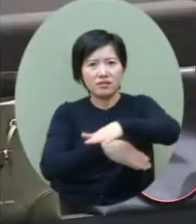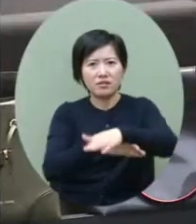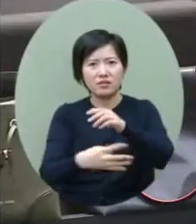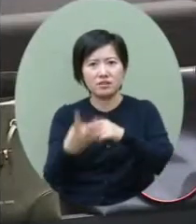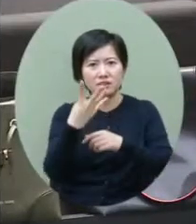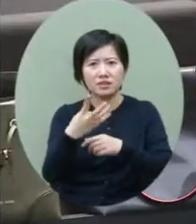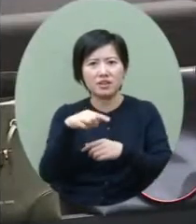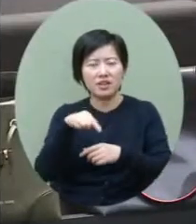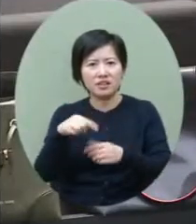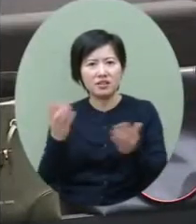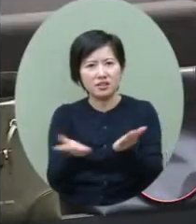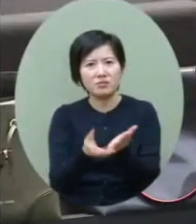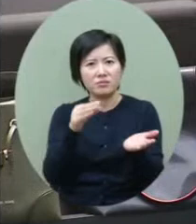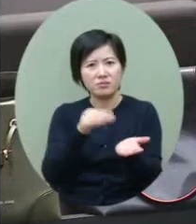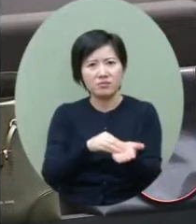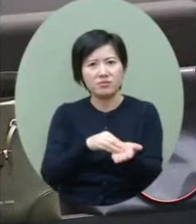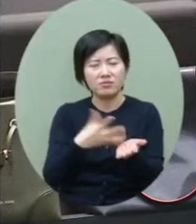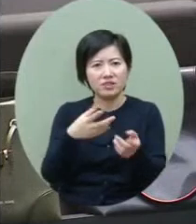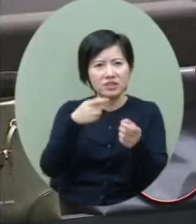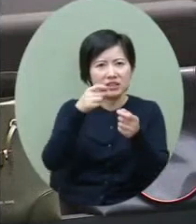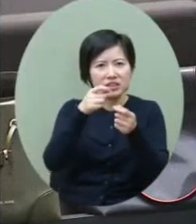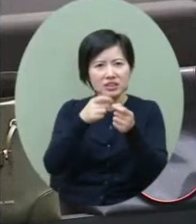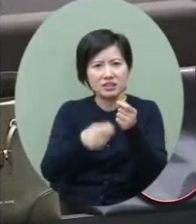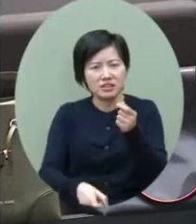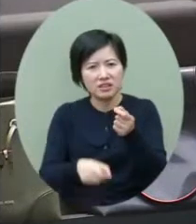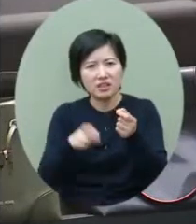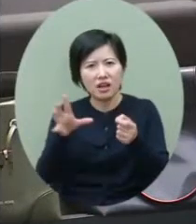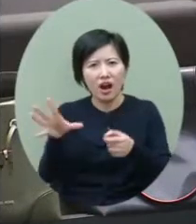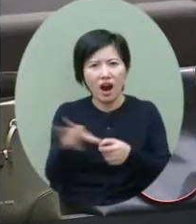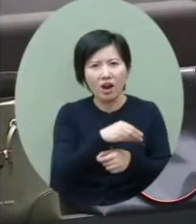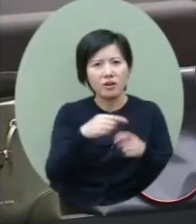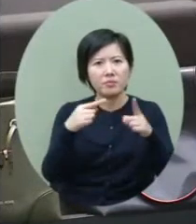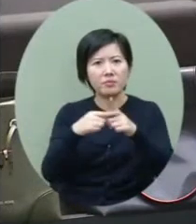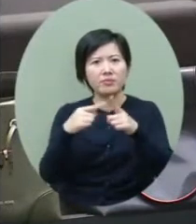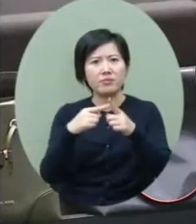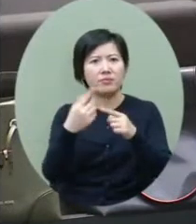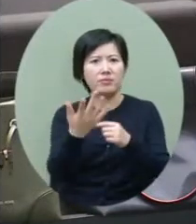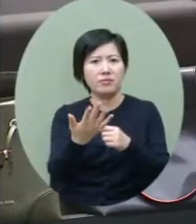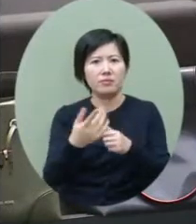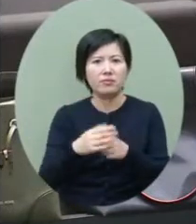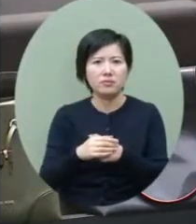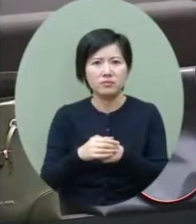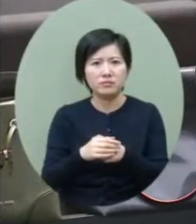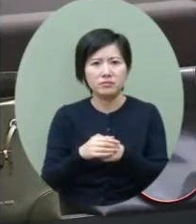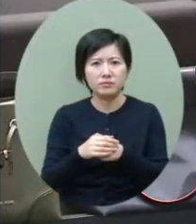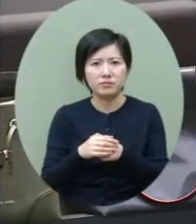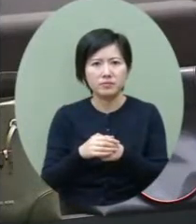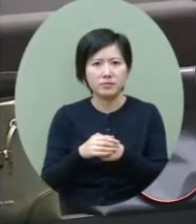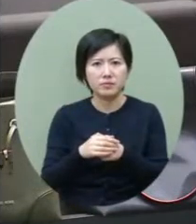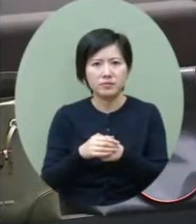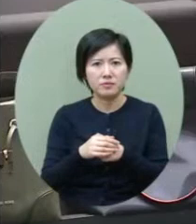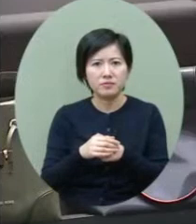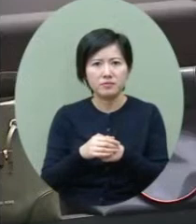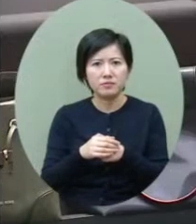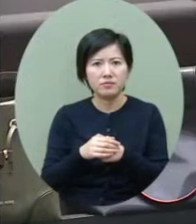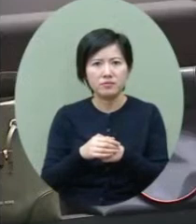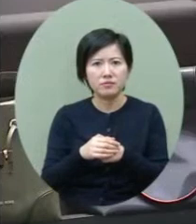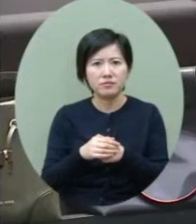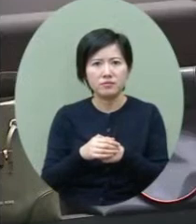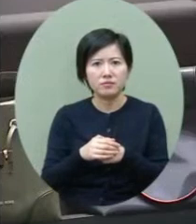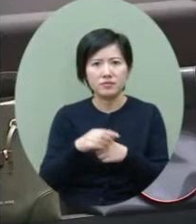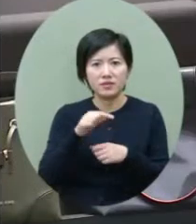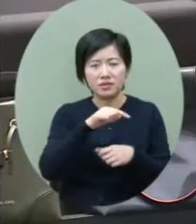there are 4 units that have seen confirmed cases. Can you tell us how many people altogether are confirmed over